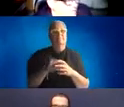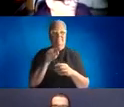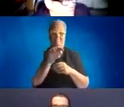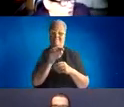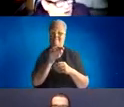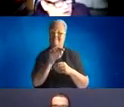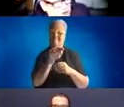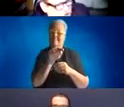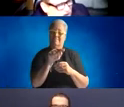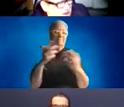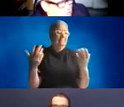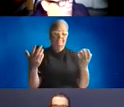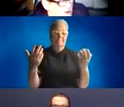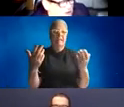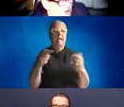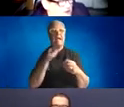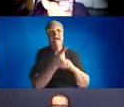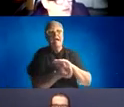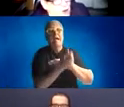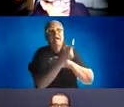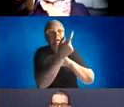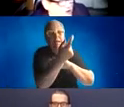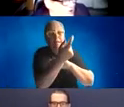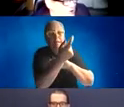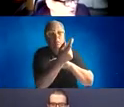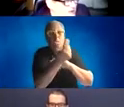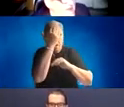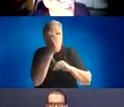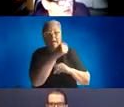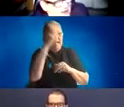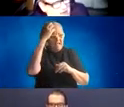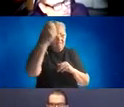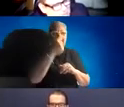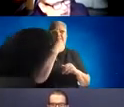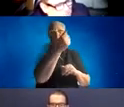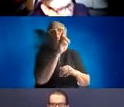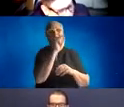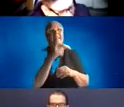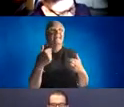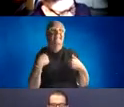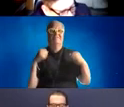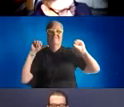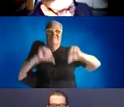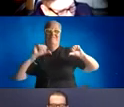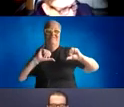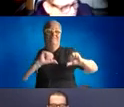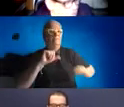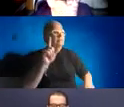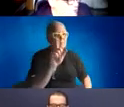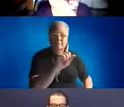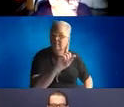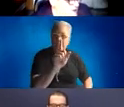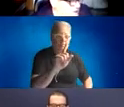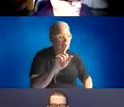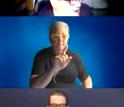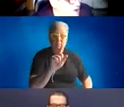about, not because the Australian government went to the committee and said, no, we're not very good at doing this. It came about by the shadow